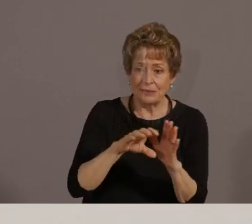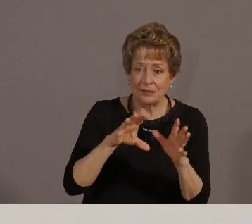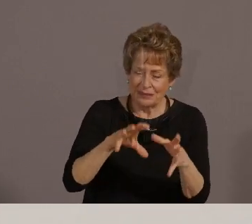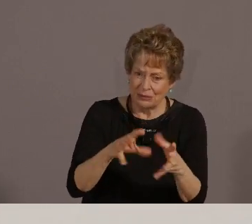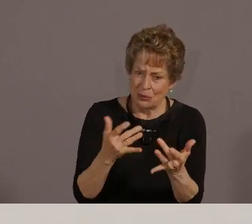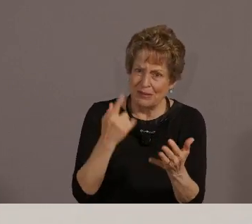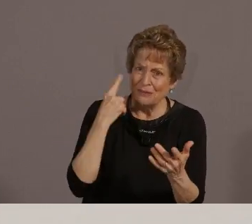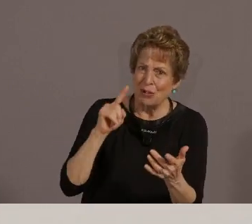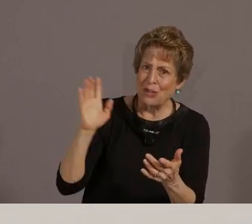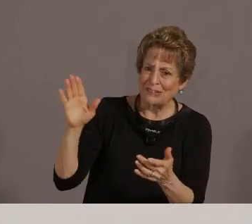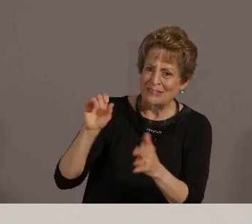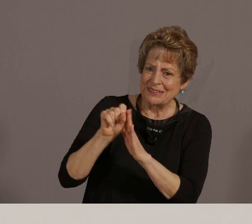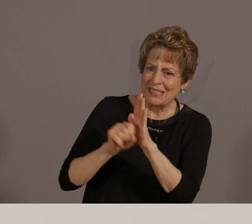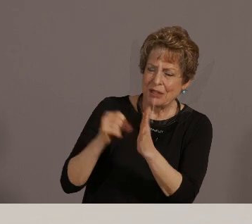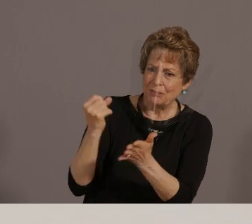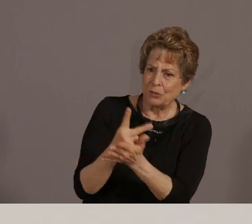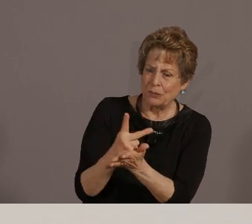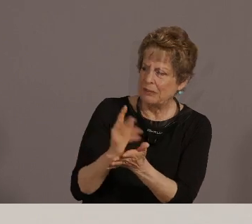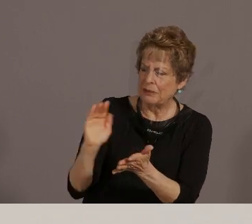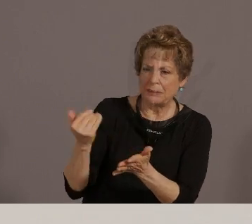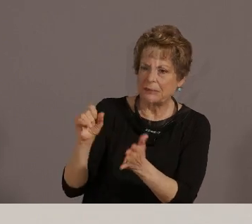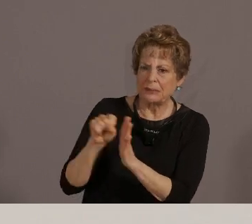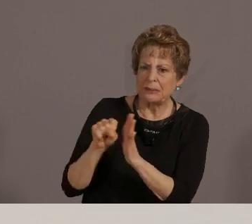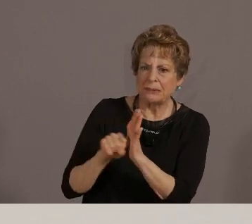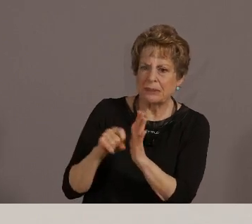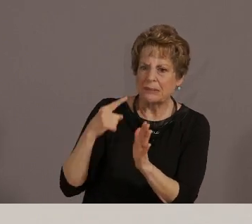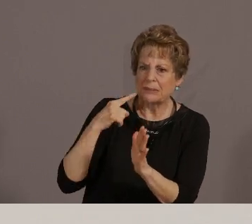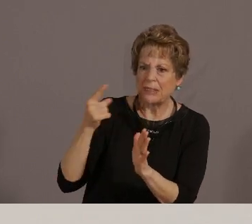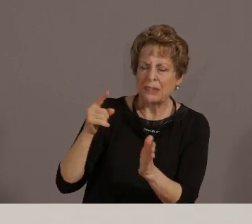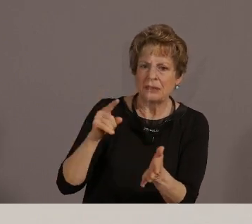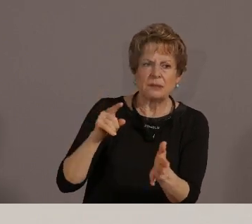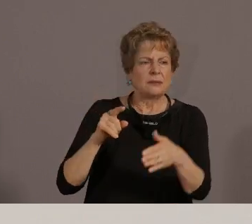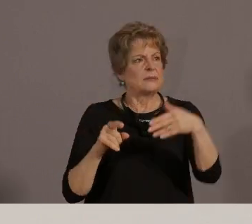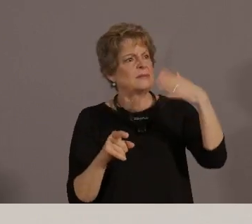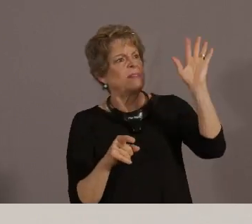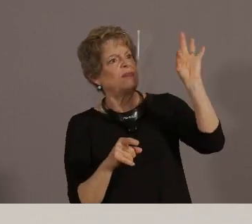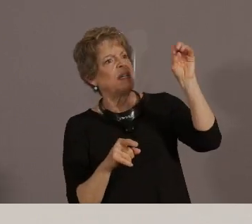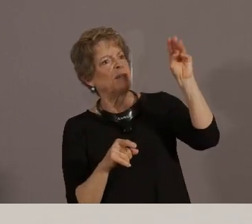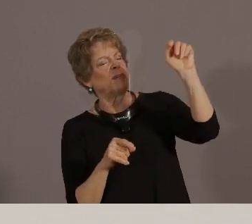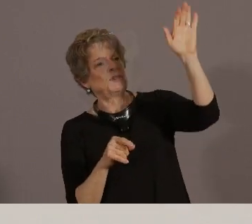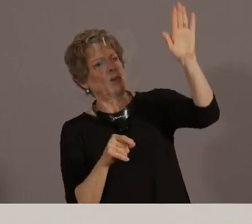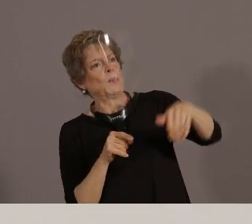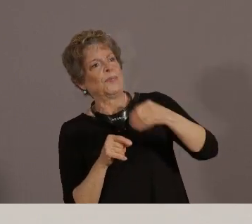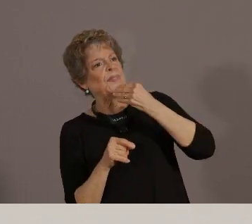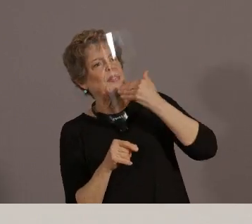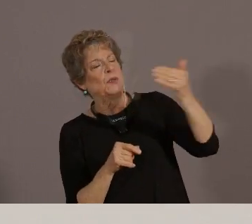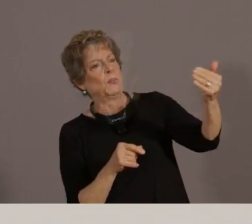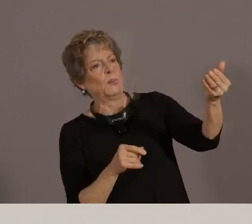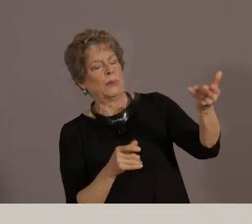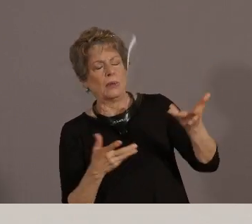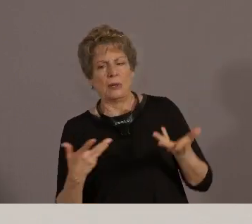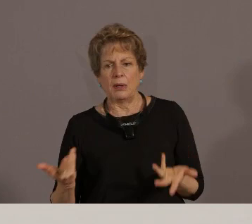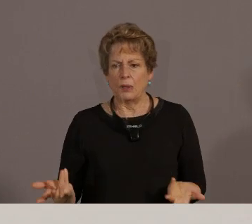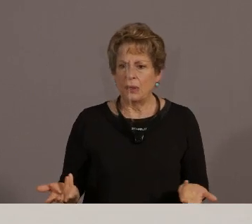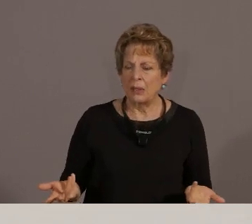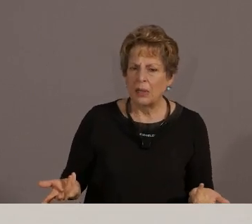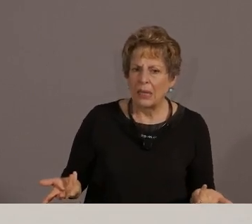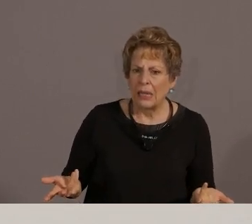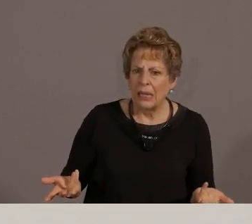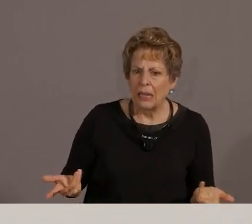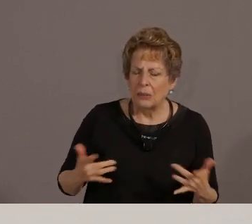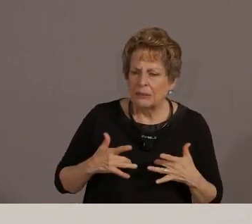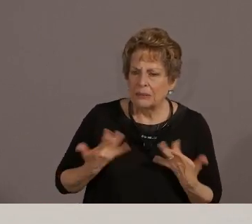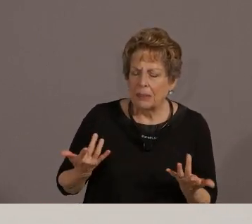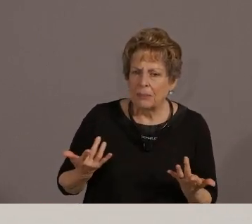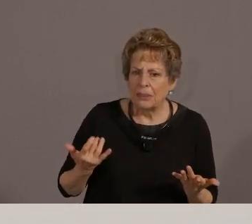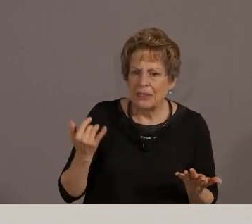that the state staff is telling them the state is not inclined to approve. So I'm trying to get a status on this, and if it